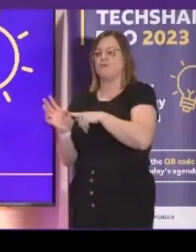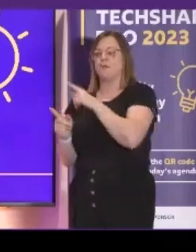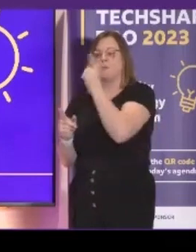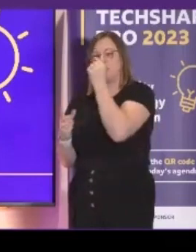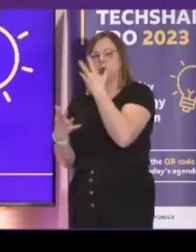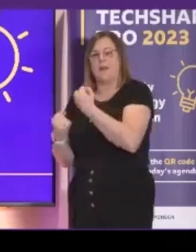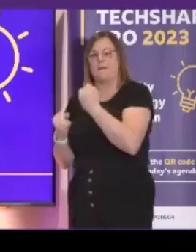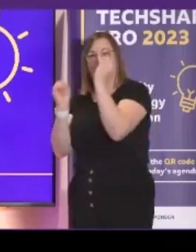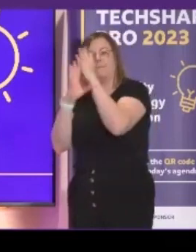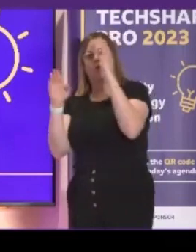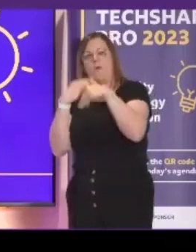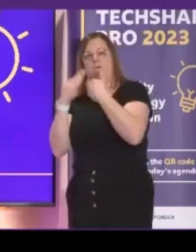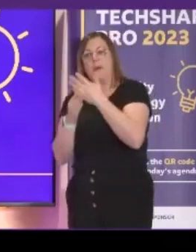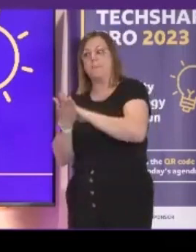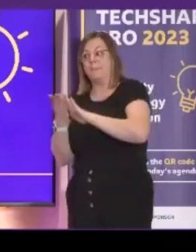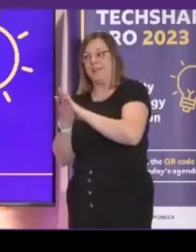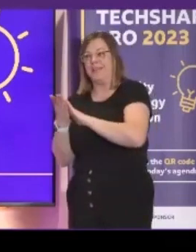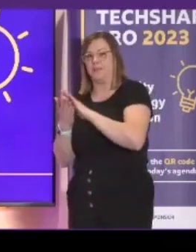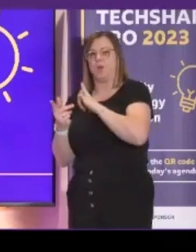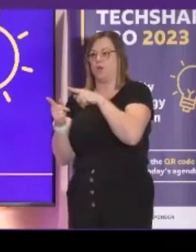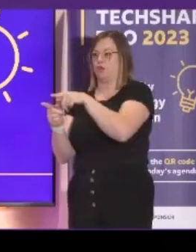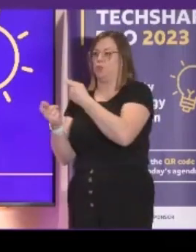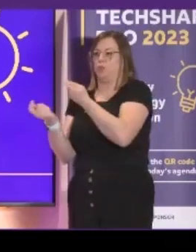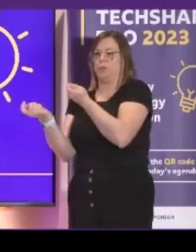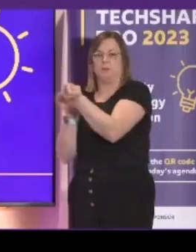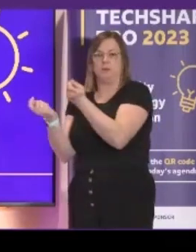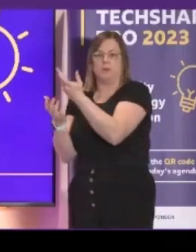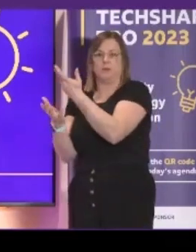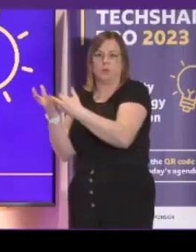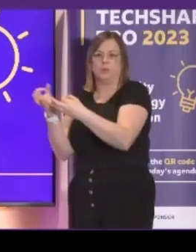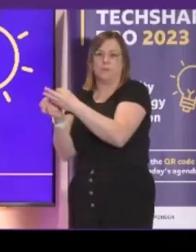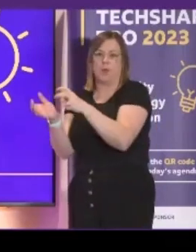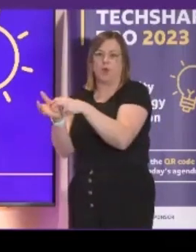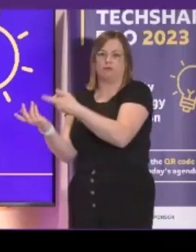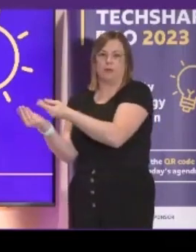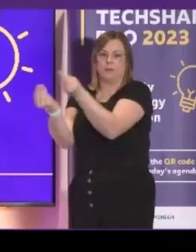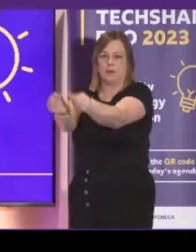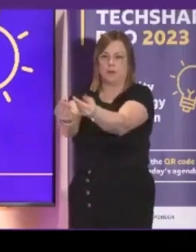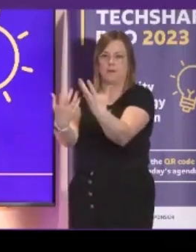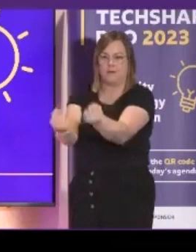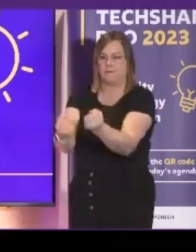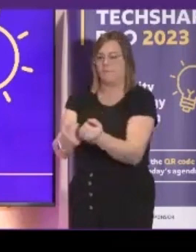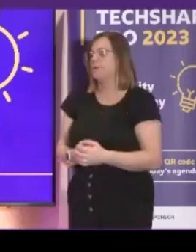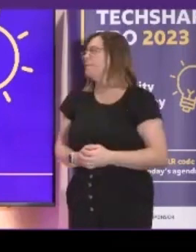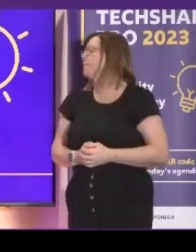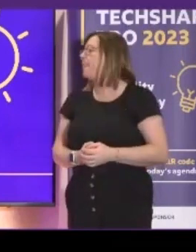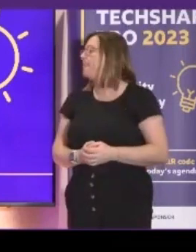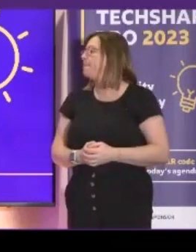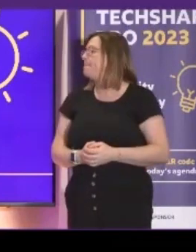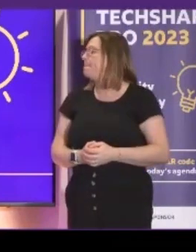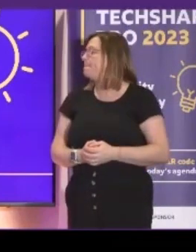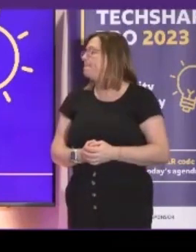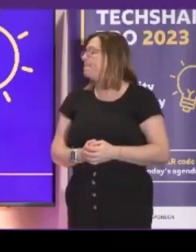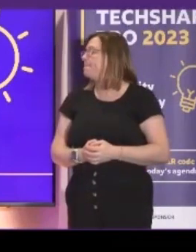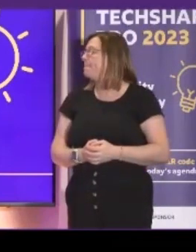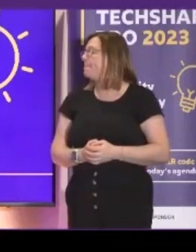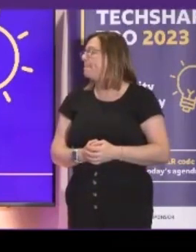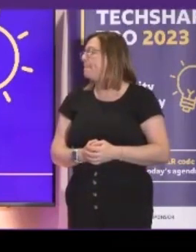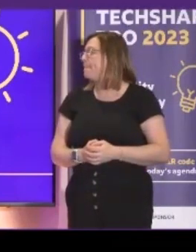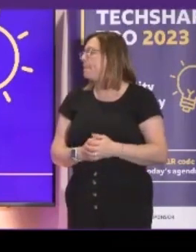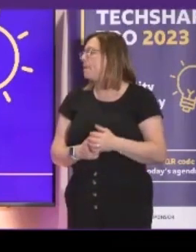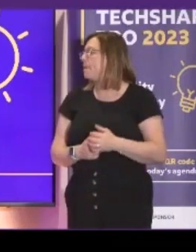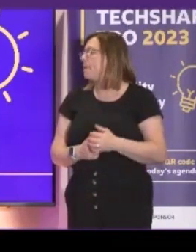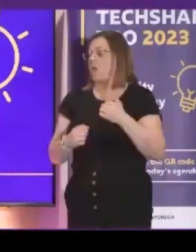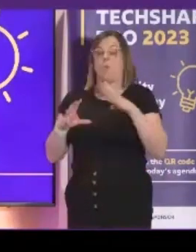what that means when you're actually a supplier managing your sort of subcontractors. Yeah, so I mean, if you take our organisation, we have